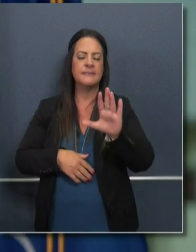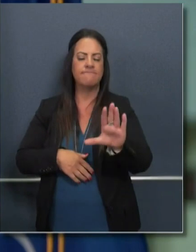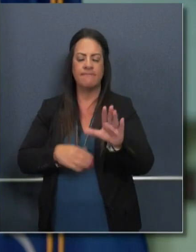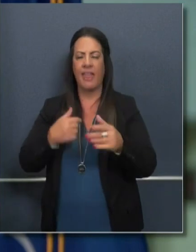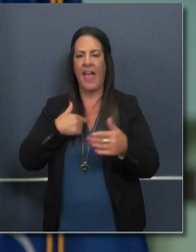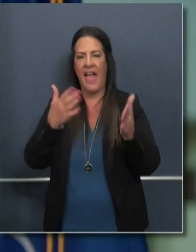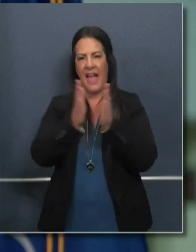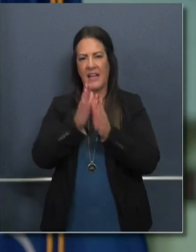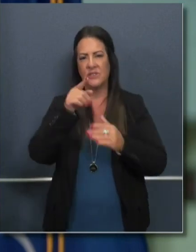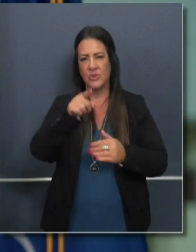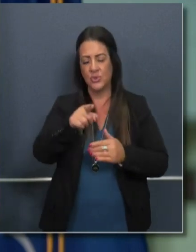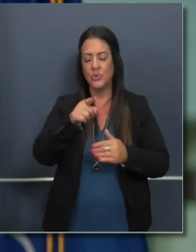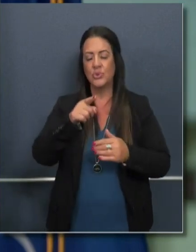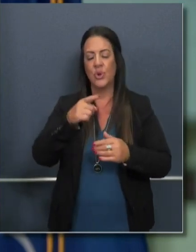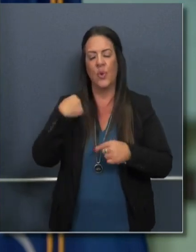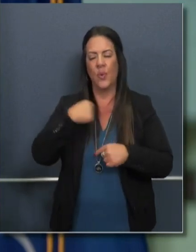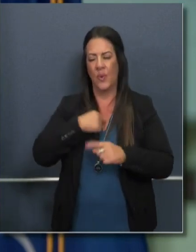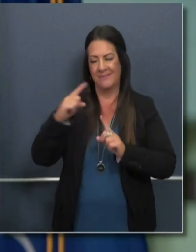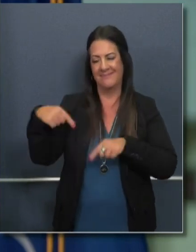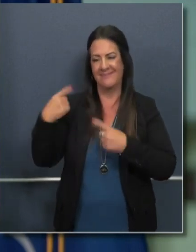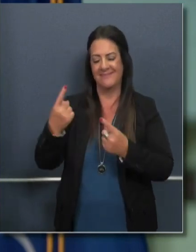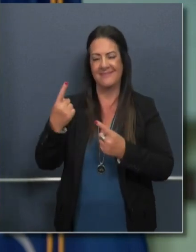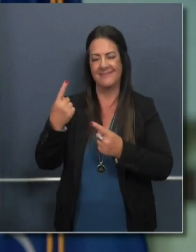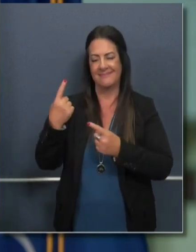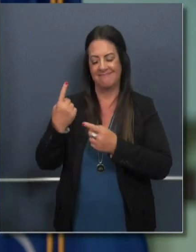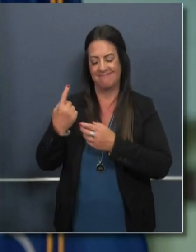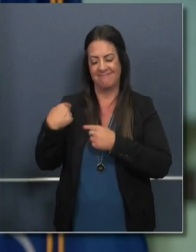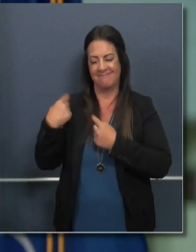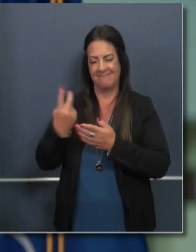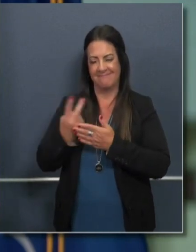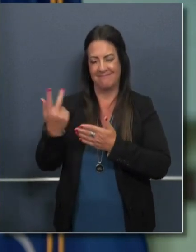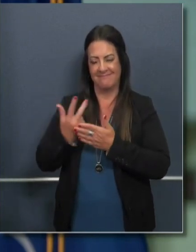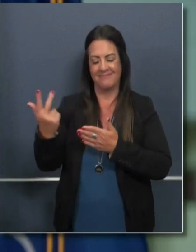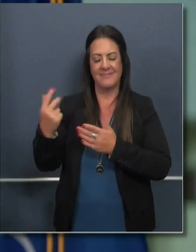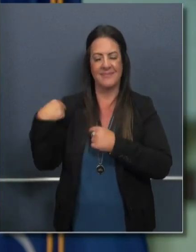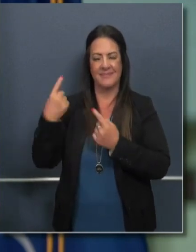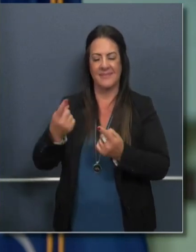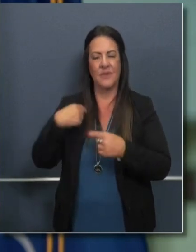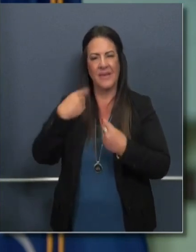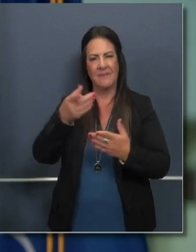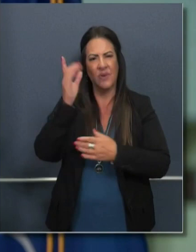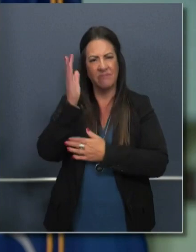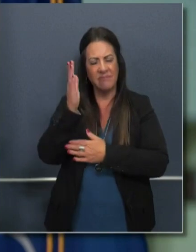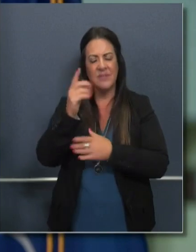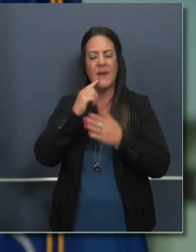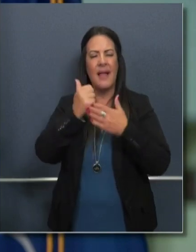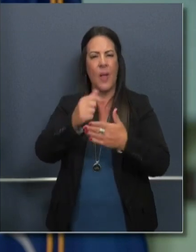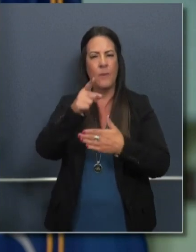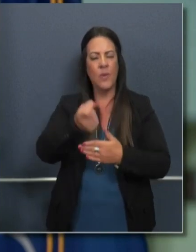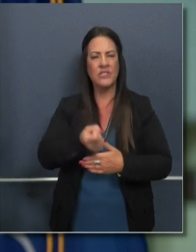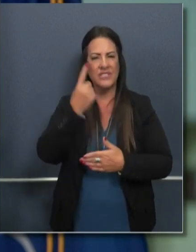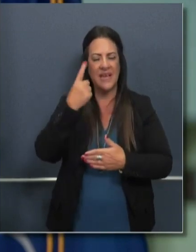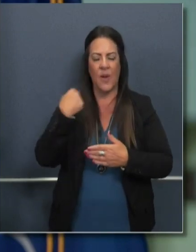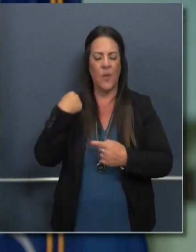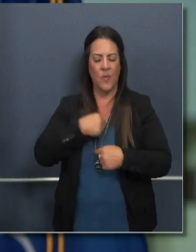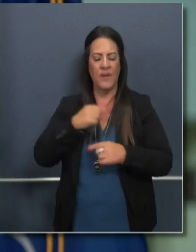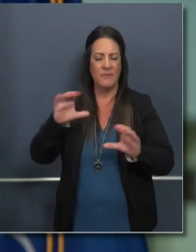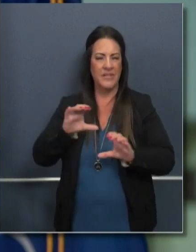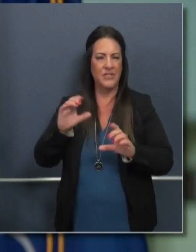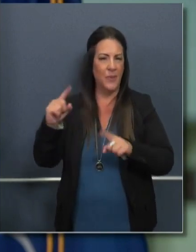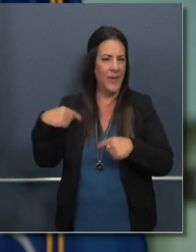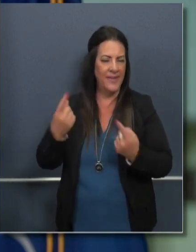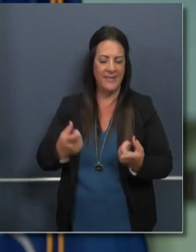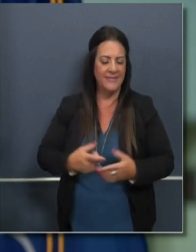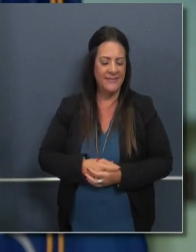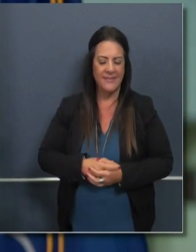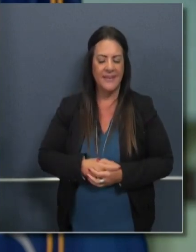number of the presentations we've been making over the last few weeks that would disabuse you of that frame and that notion. I referenced just a moment